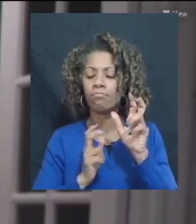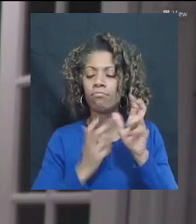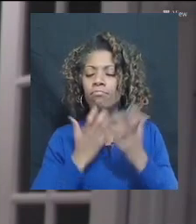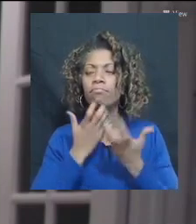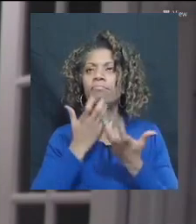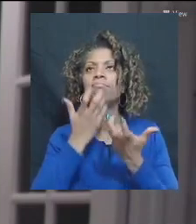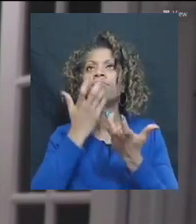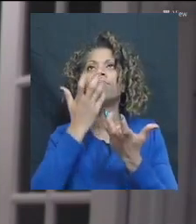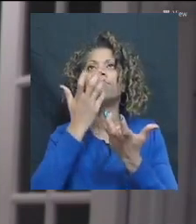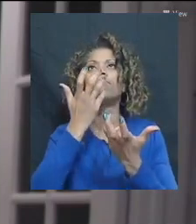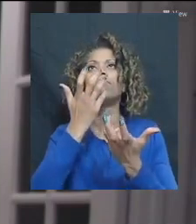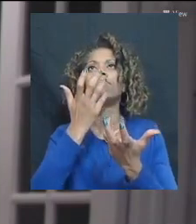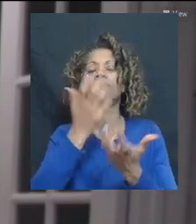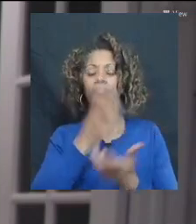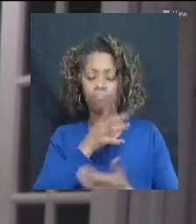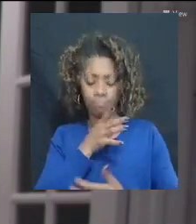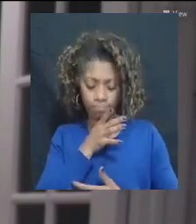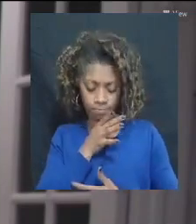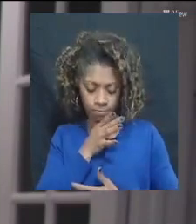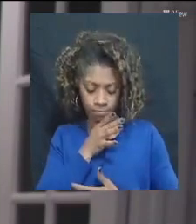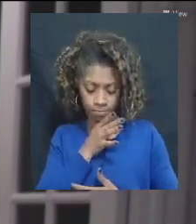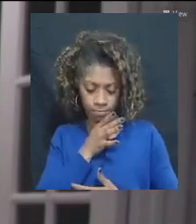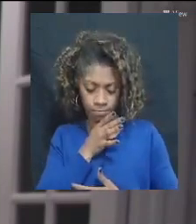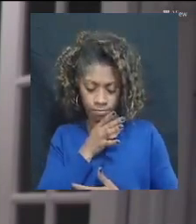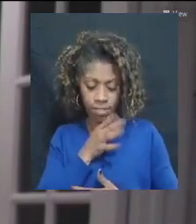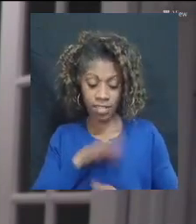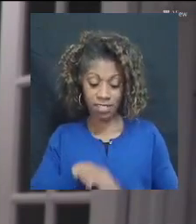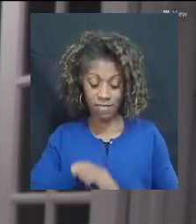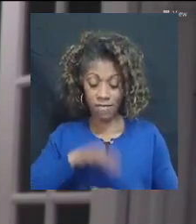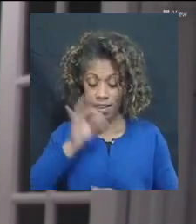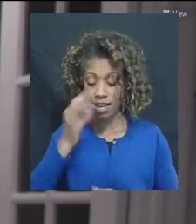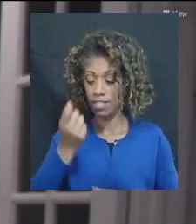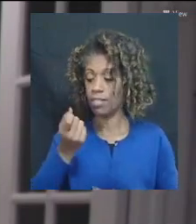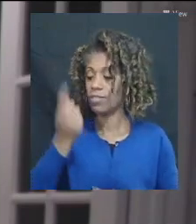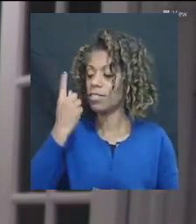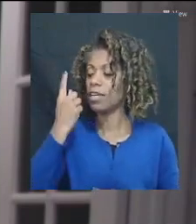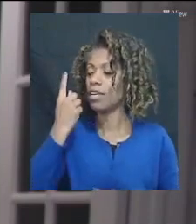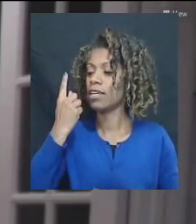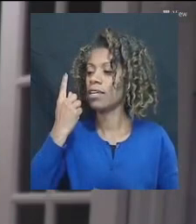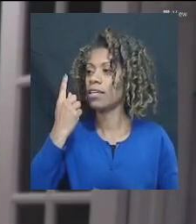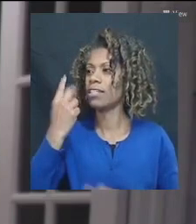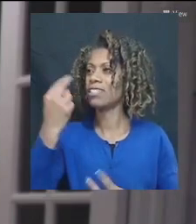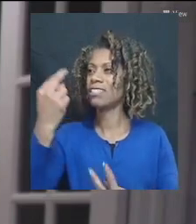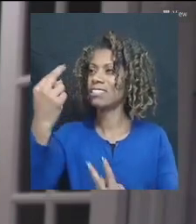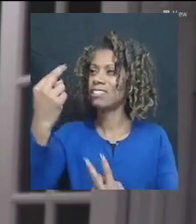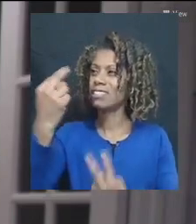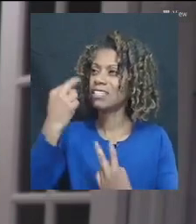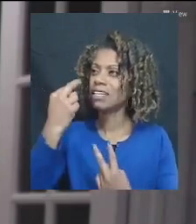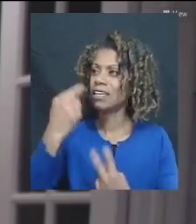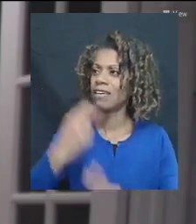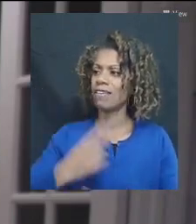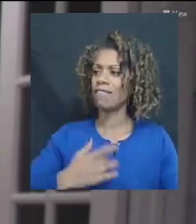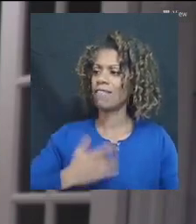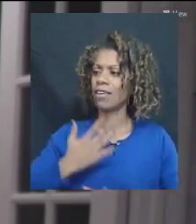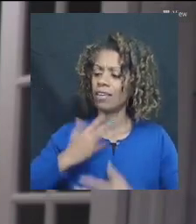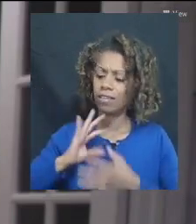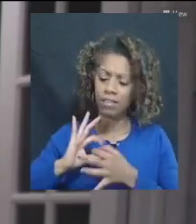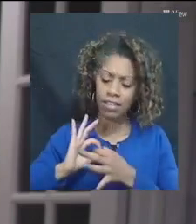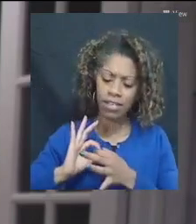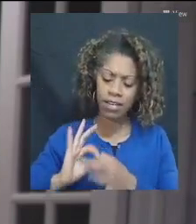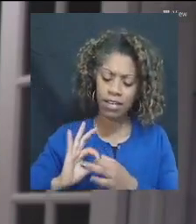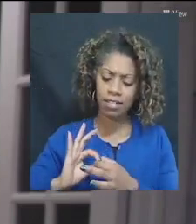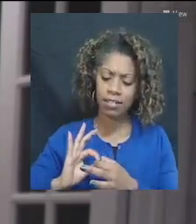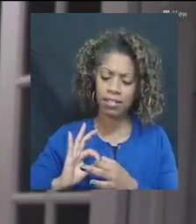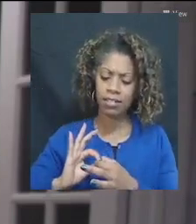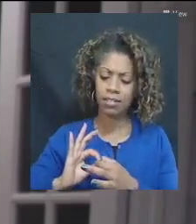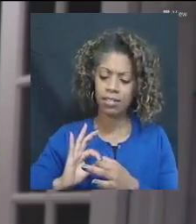be found, to be understood, to be seen, heard, felt, you are breath,